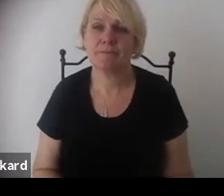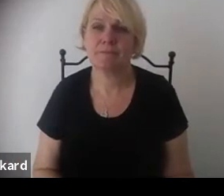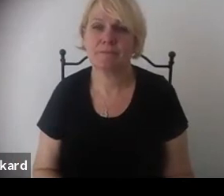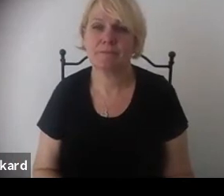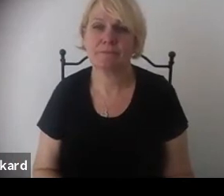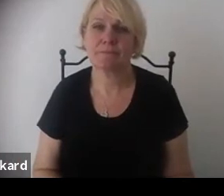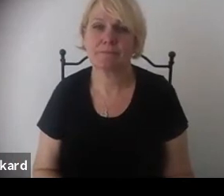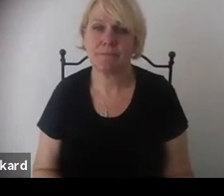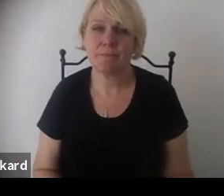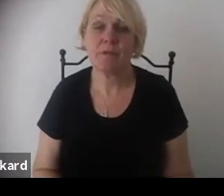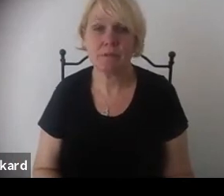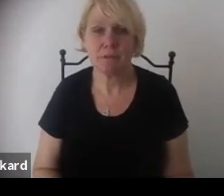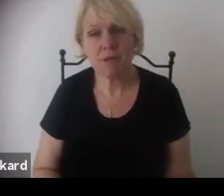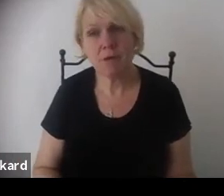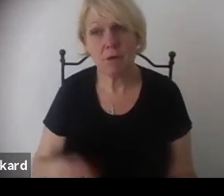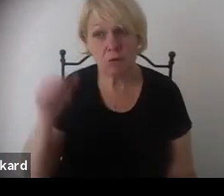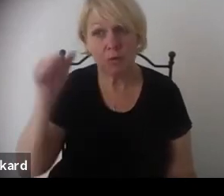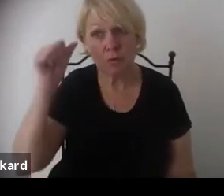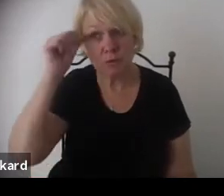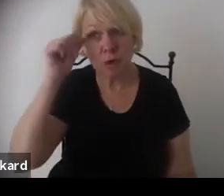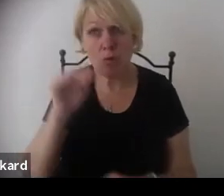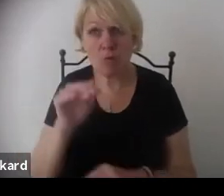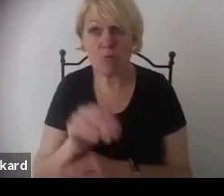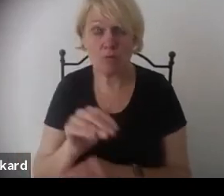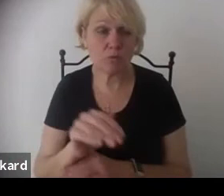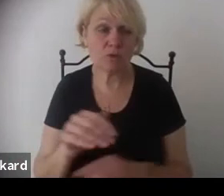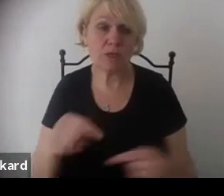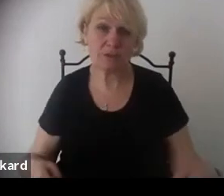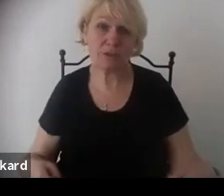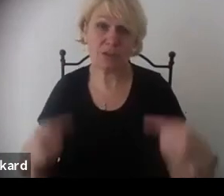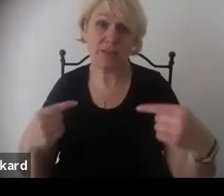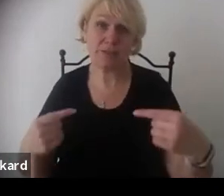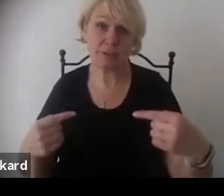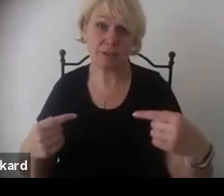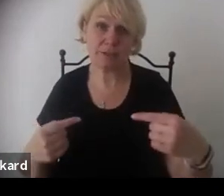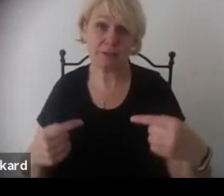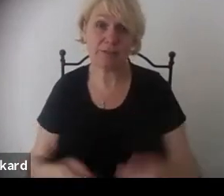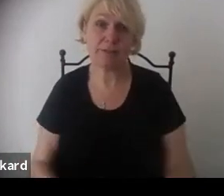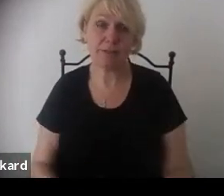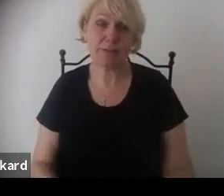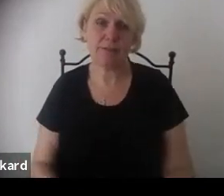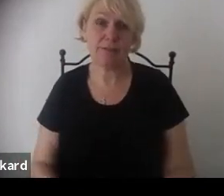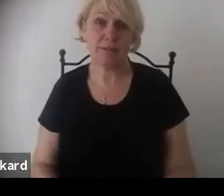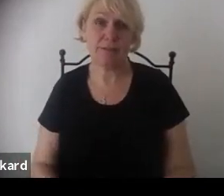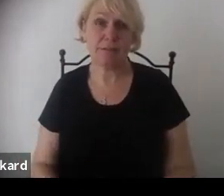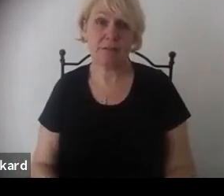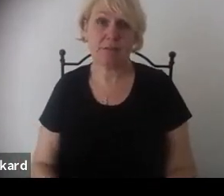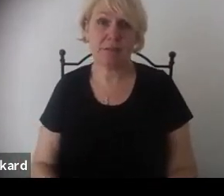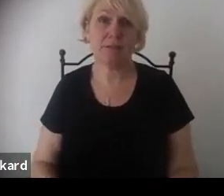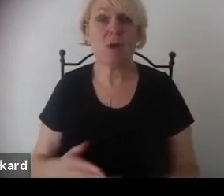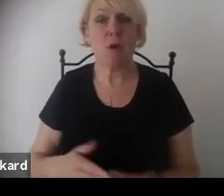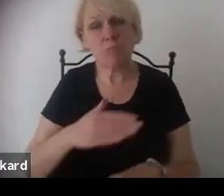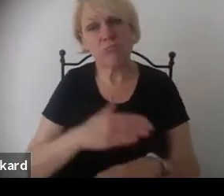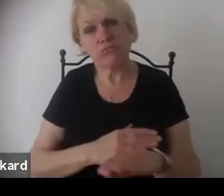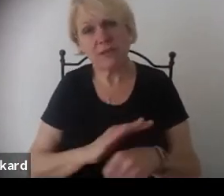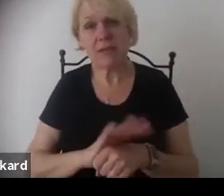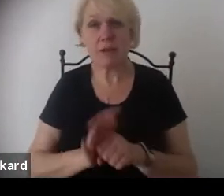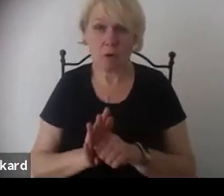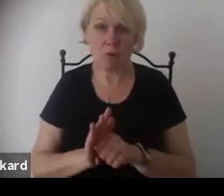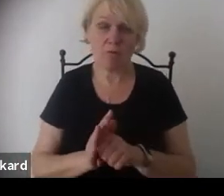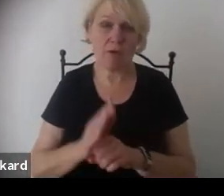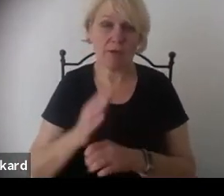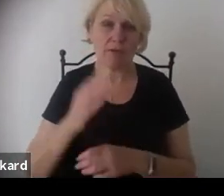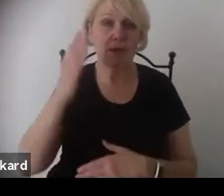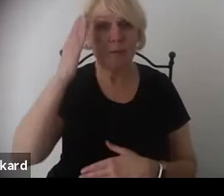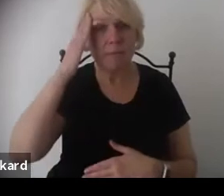you the challenging times, because not only, you know, mental health was a real kind of focus pre-COVID, and you mentioned